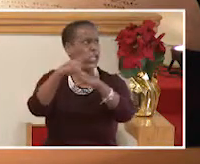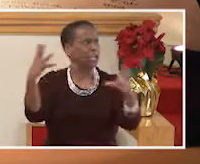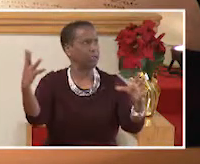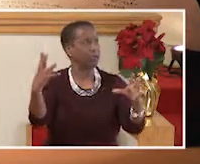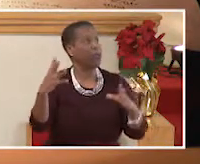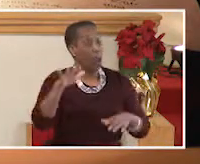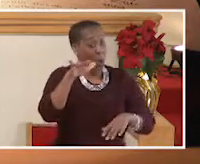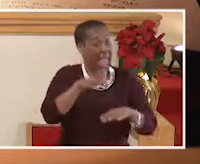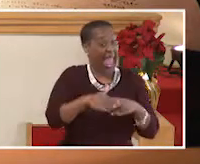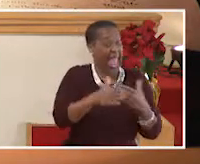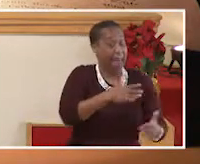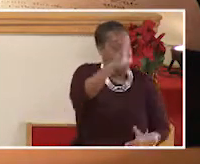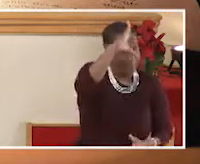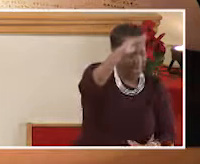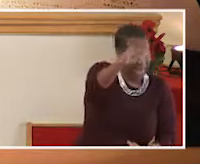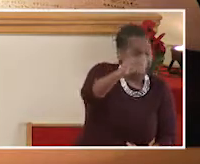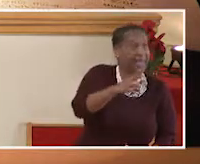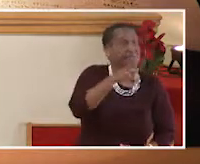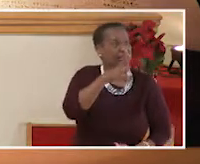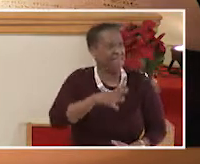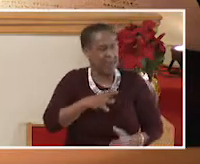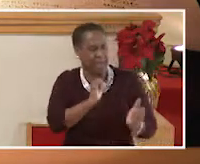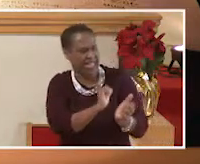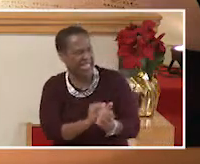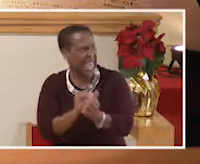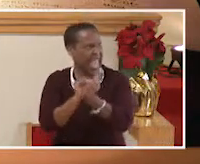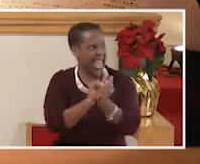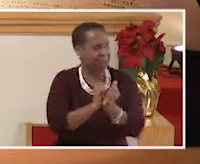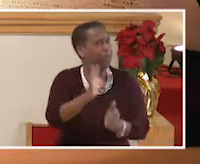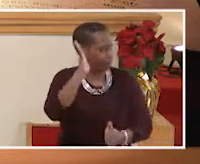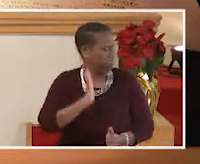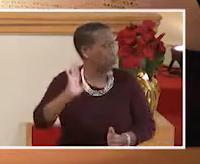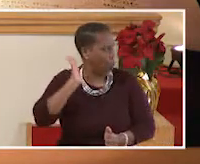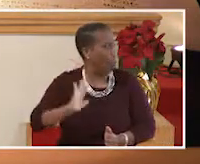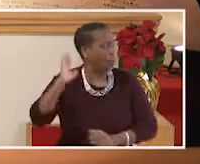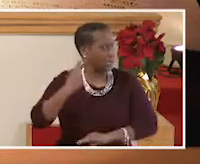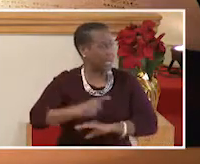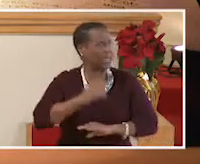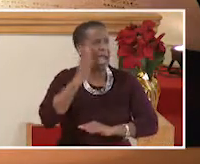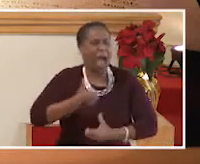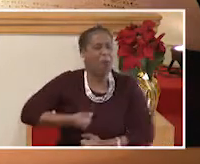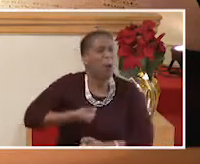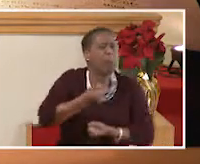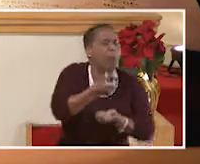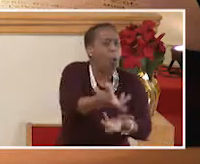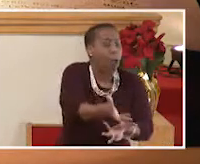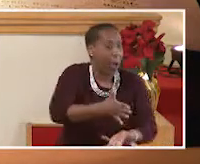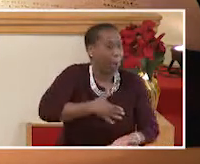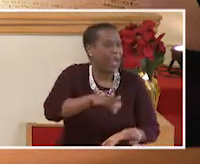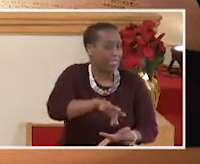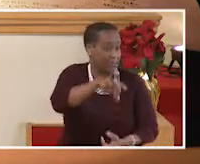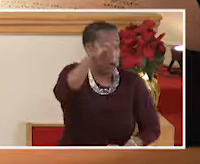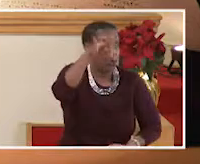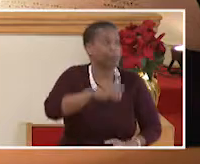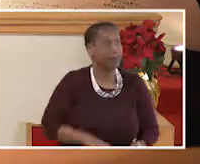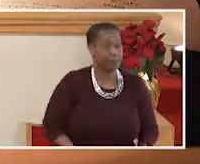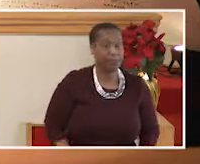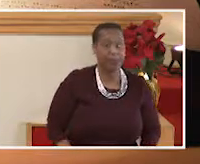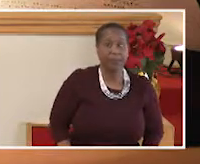on male and female slaves, in those days I will pour out my spirit. Amen.